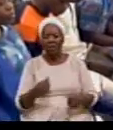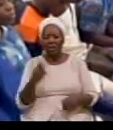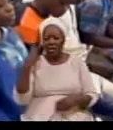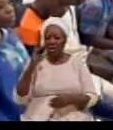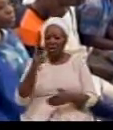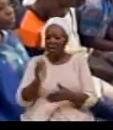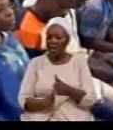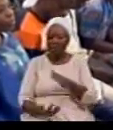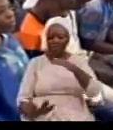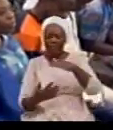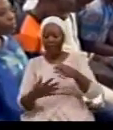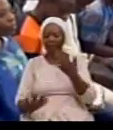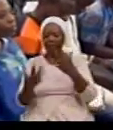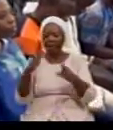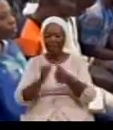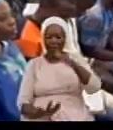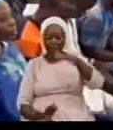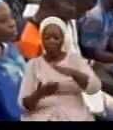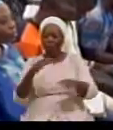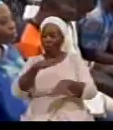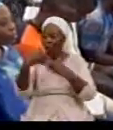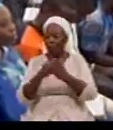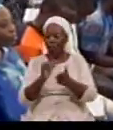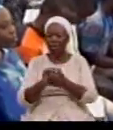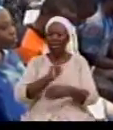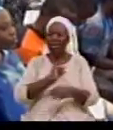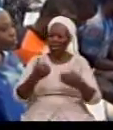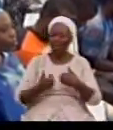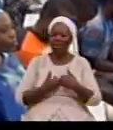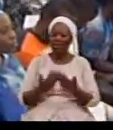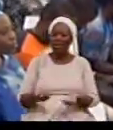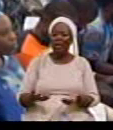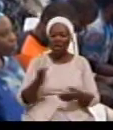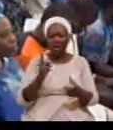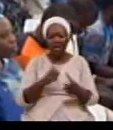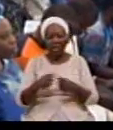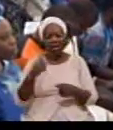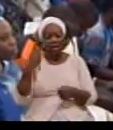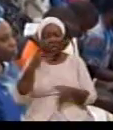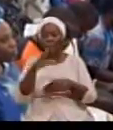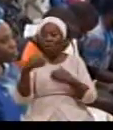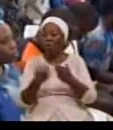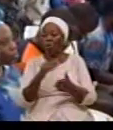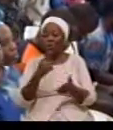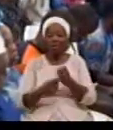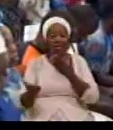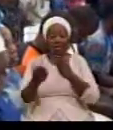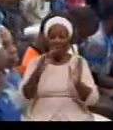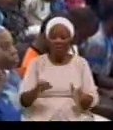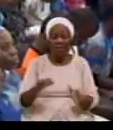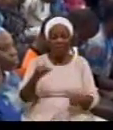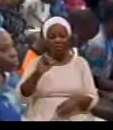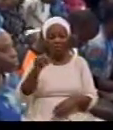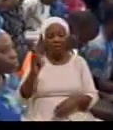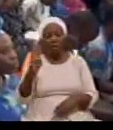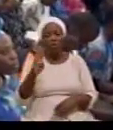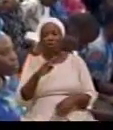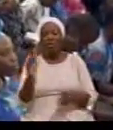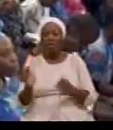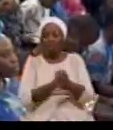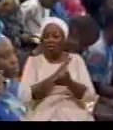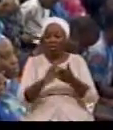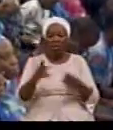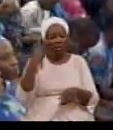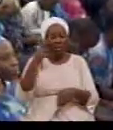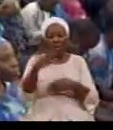burnt everything that he had. And look at all the servants destroyed. Look at all his cattle,